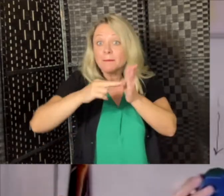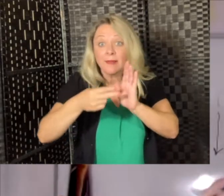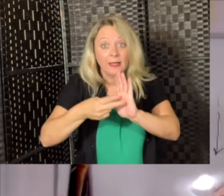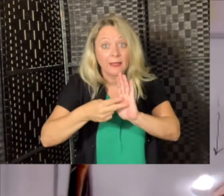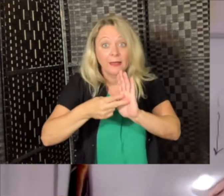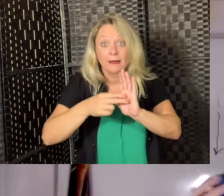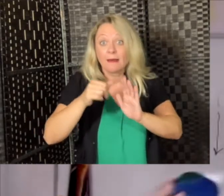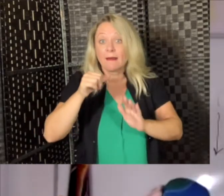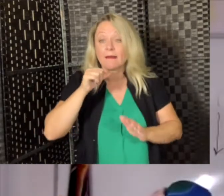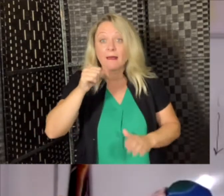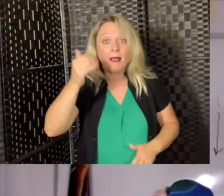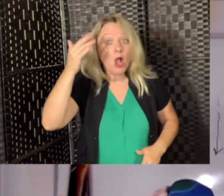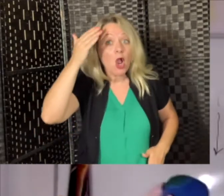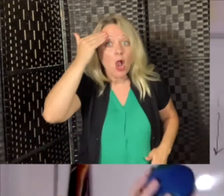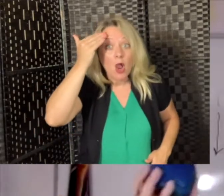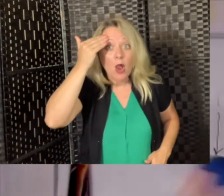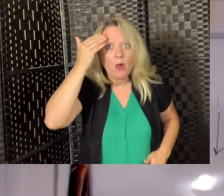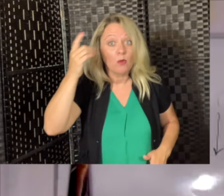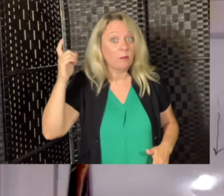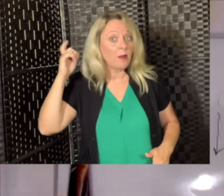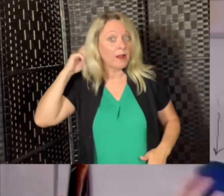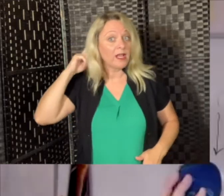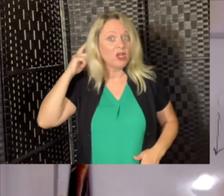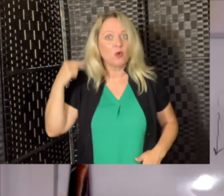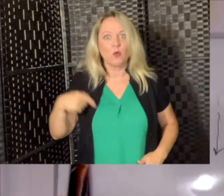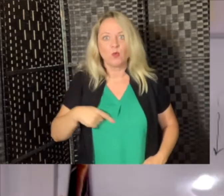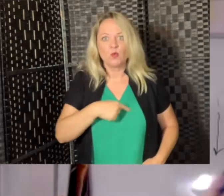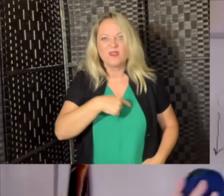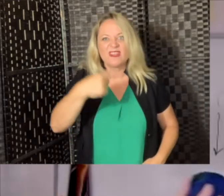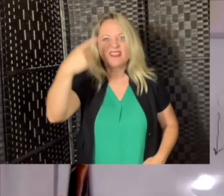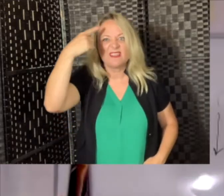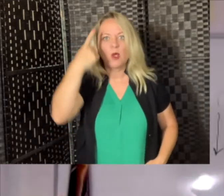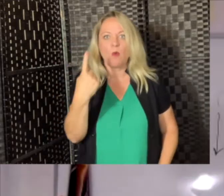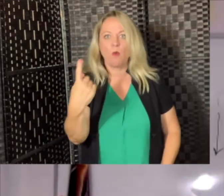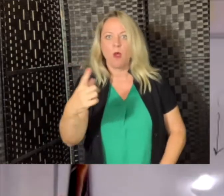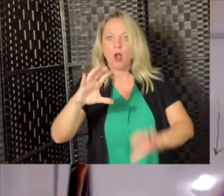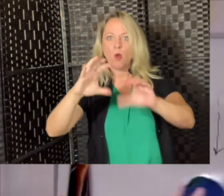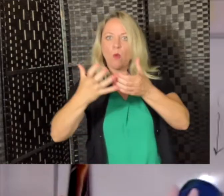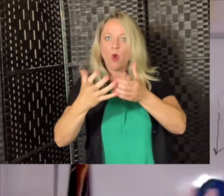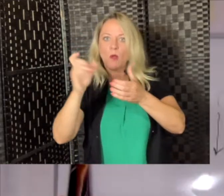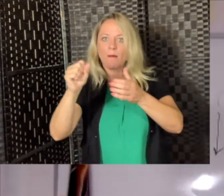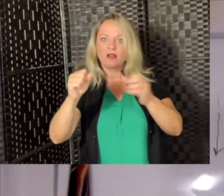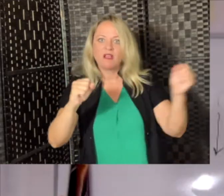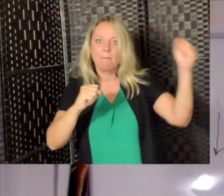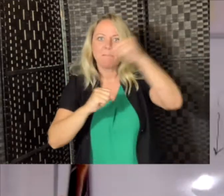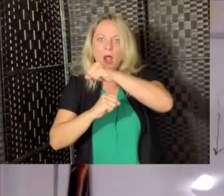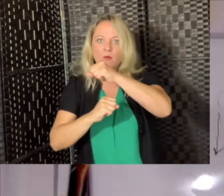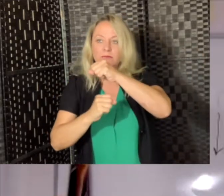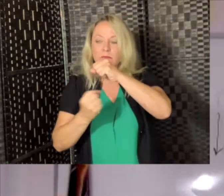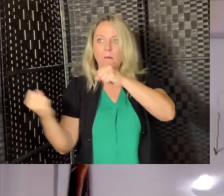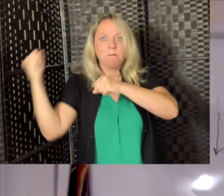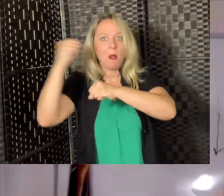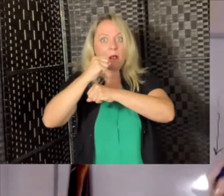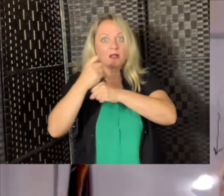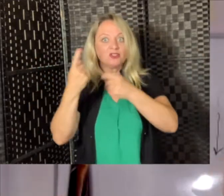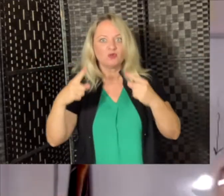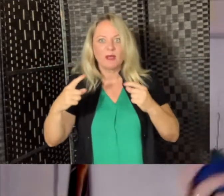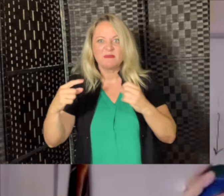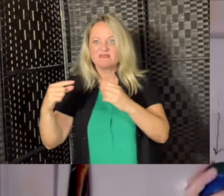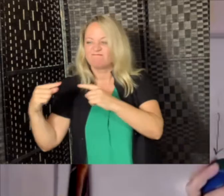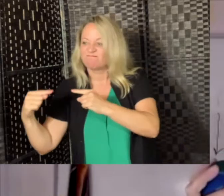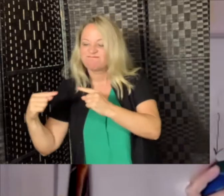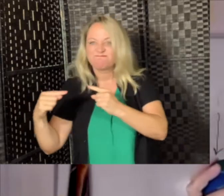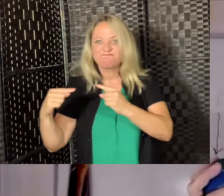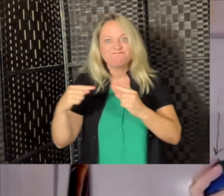one world can win. So it becomes a world war or a power struggle. And